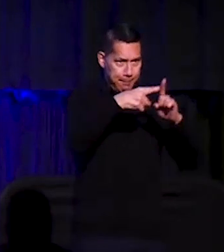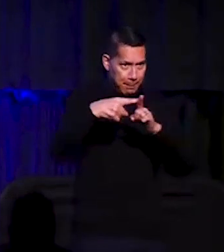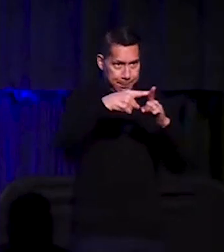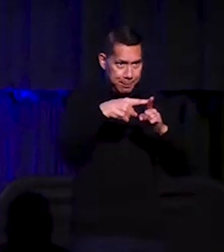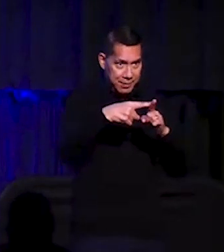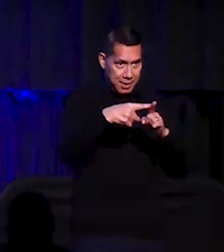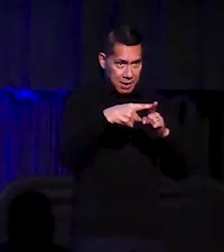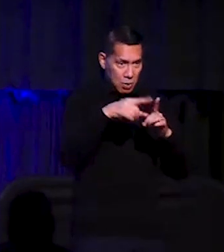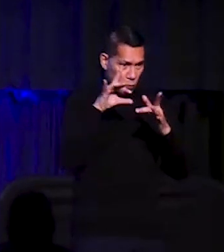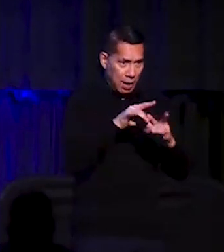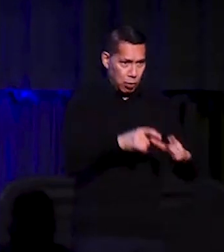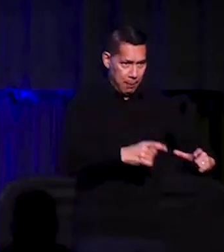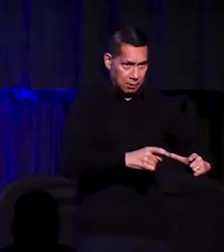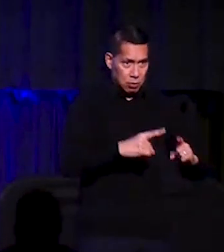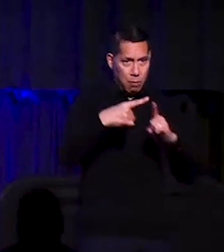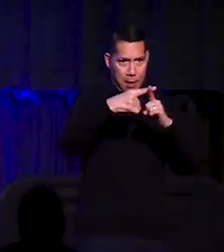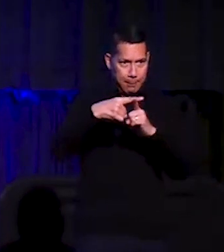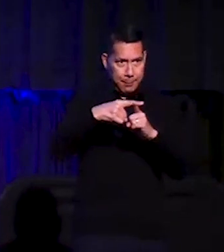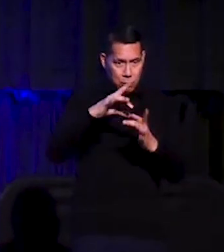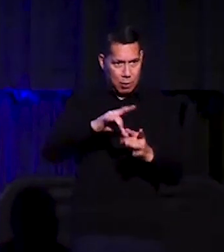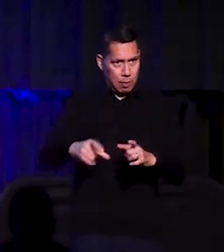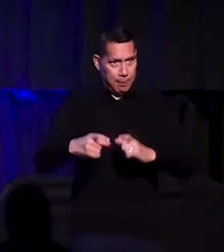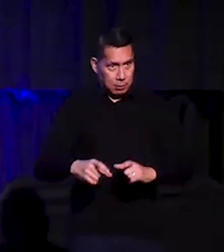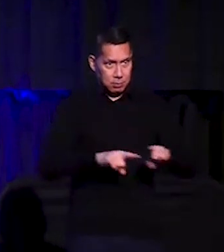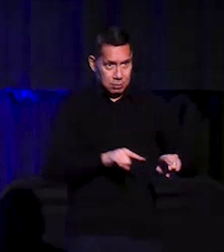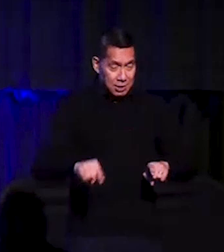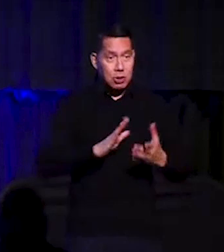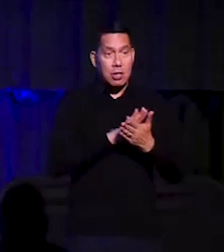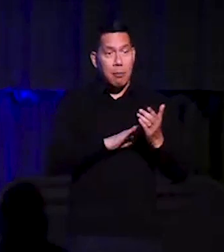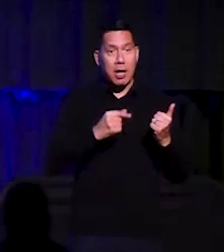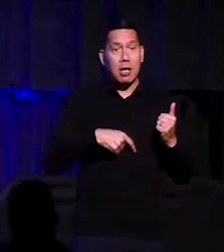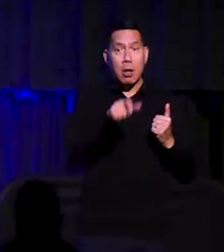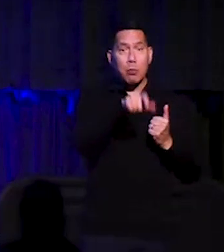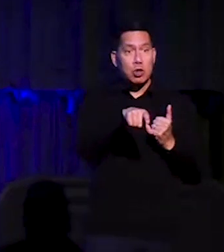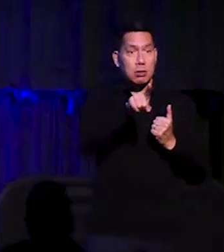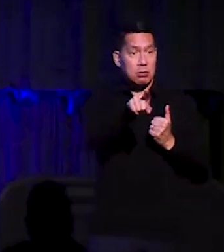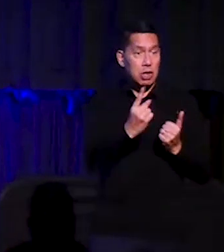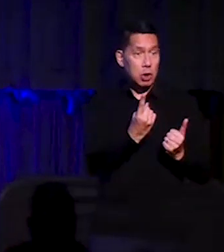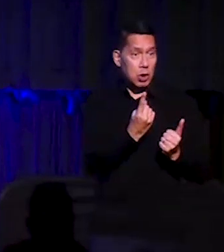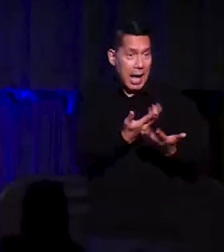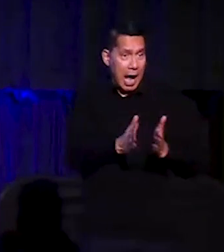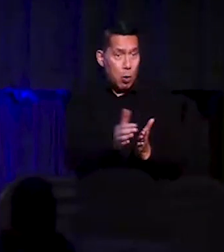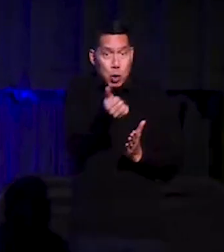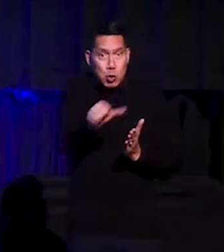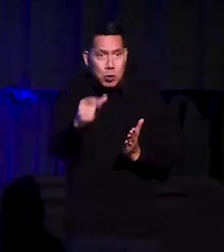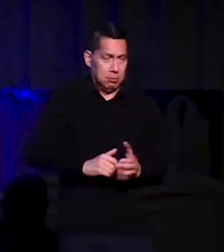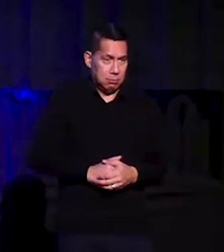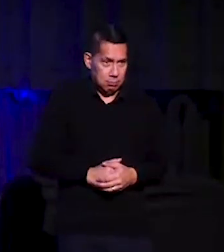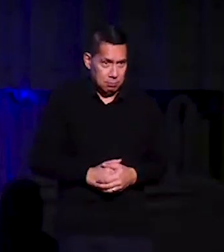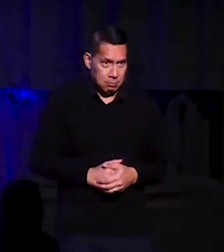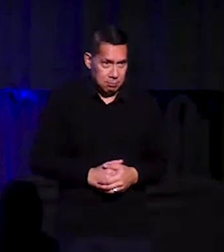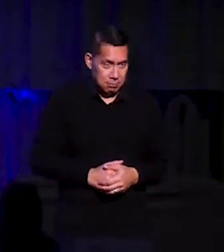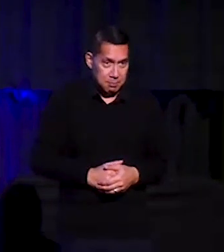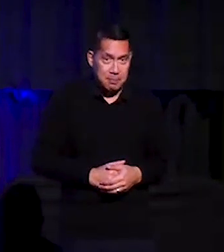different buttons to the hub, so that it adapts to individual users, not the other way around.